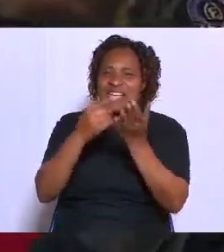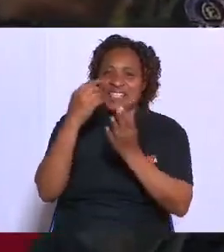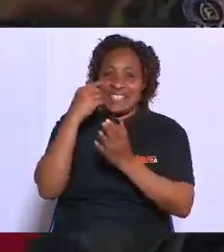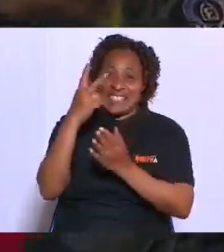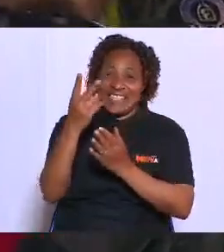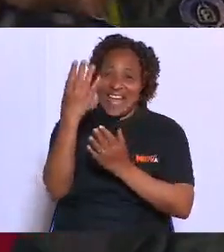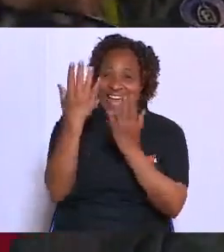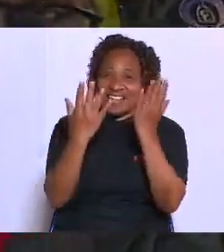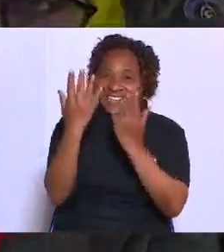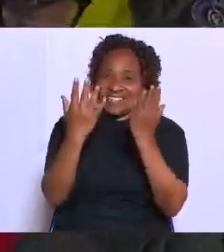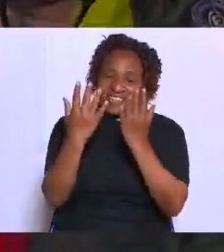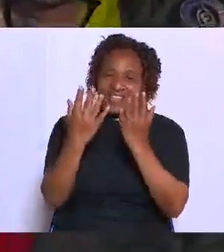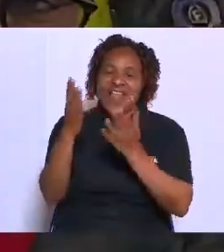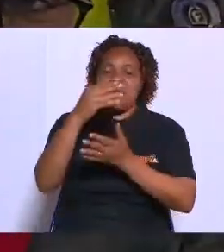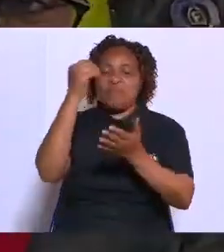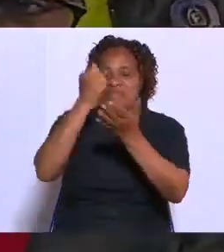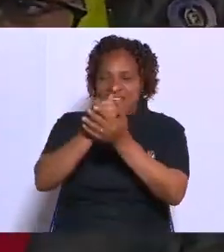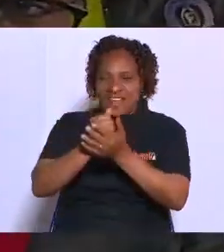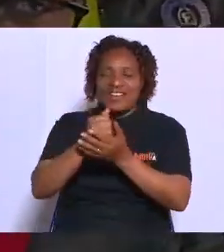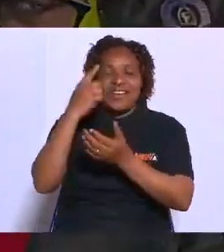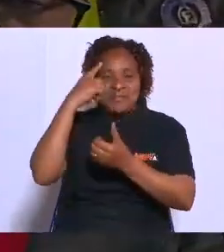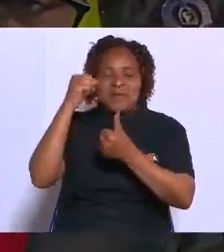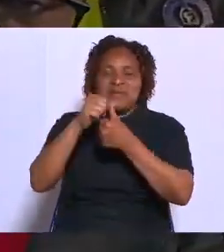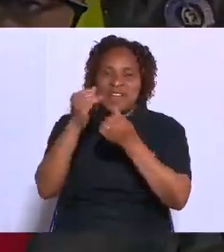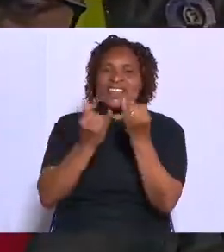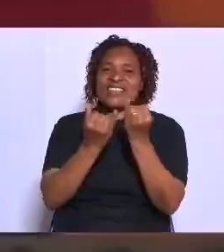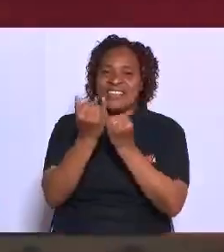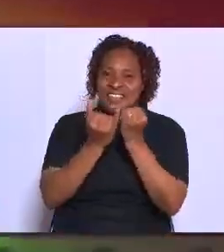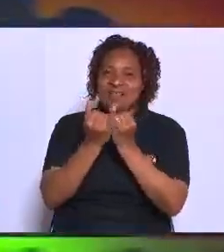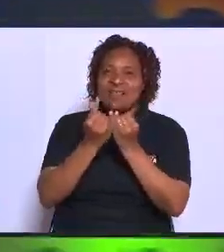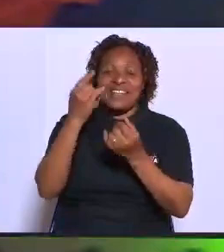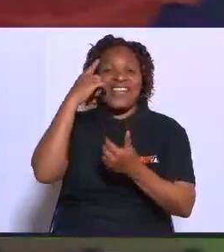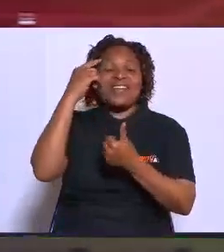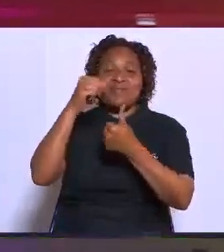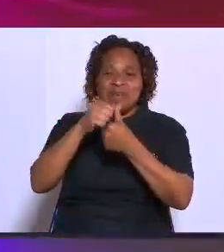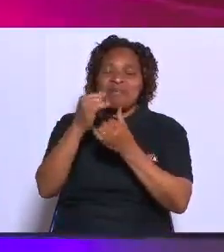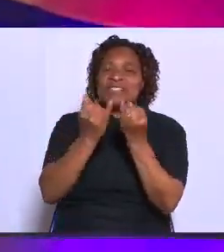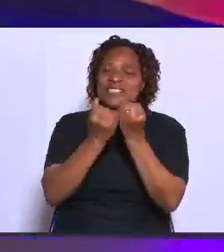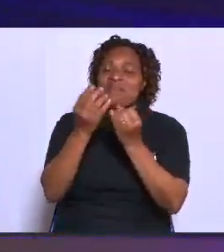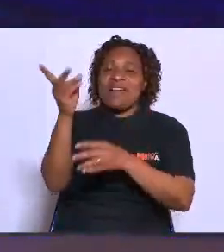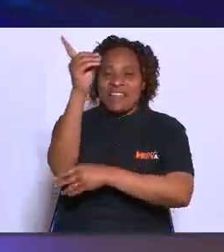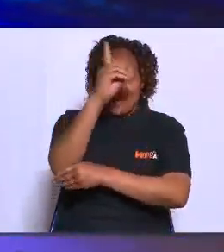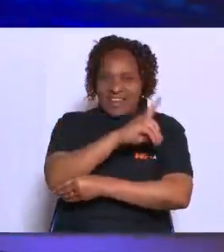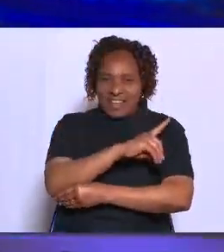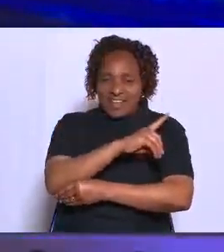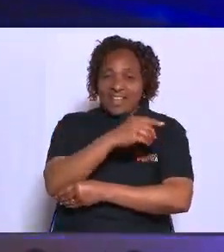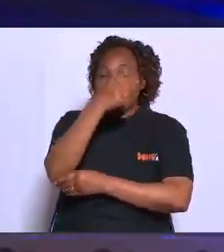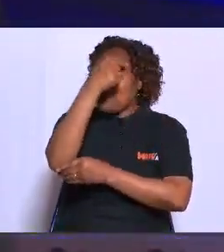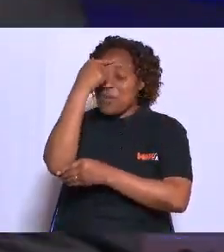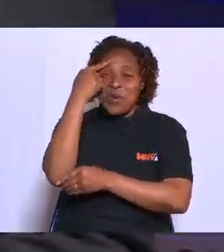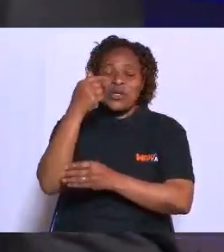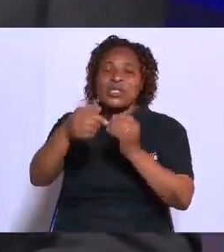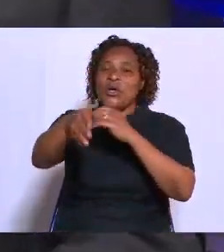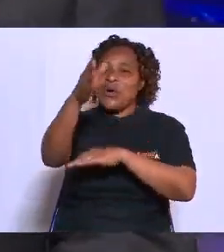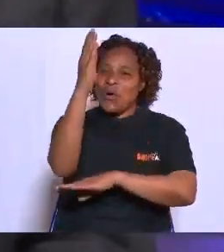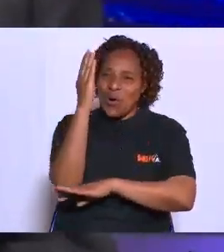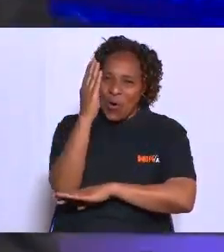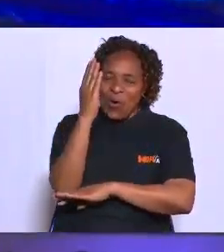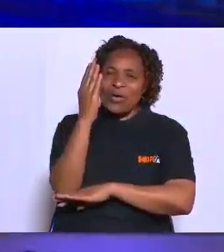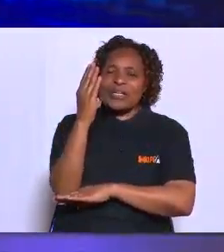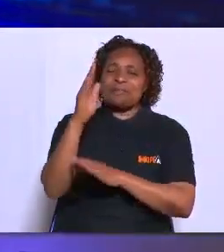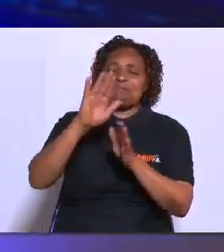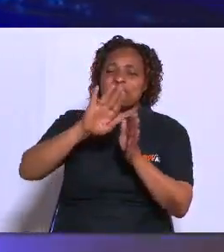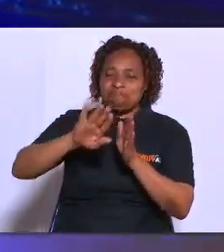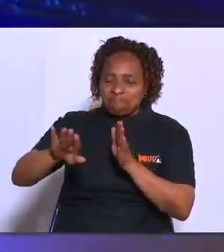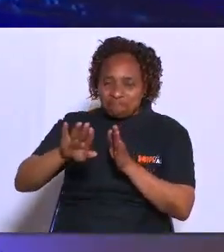amen we're gonna kombucha the Sabbath we're going to remember the Sabbath day because God said to